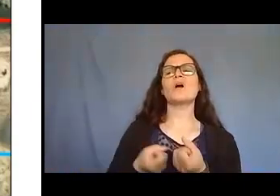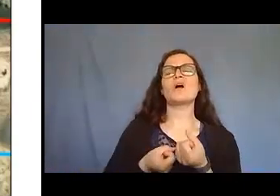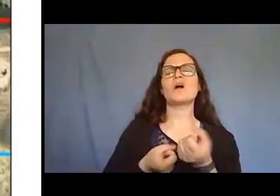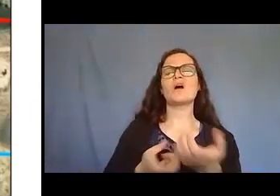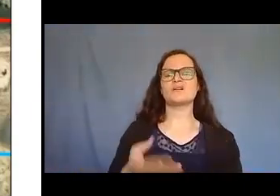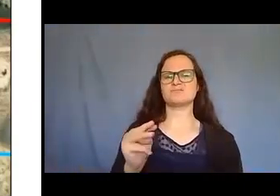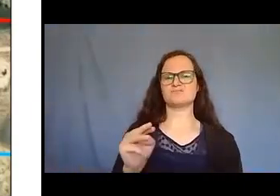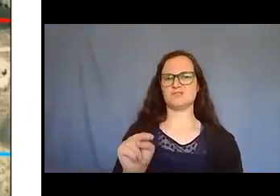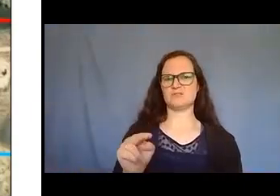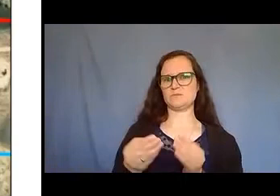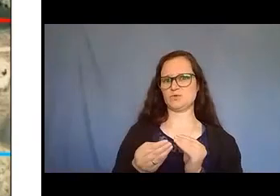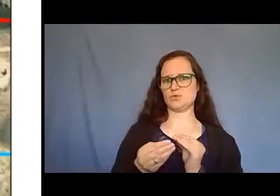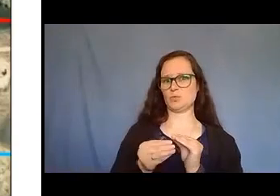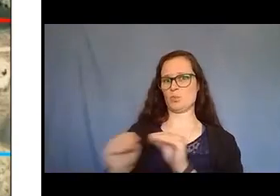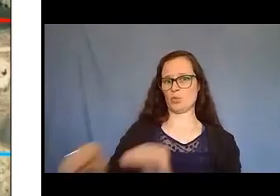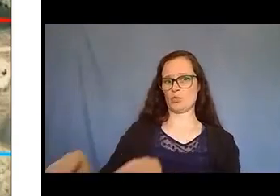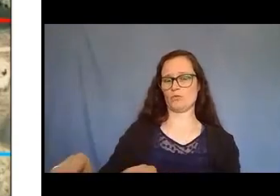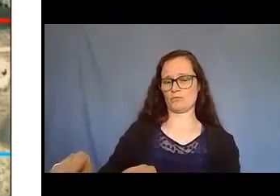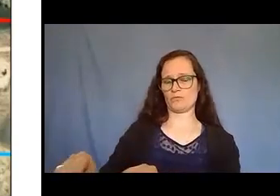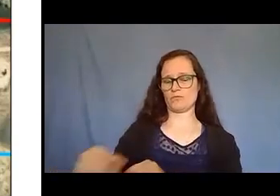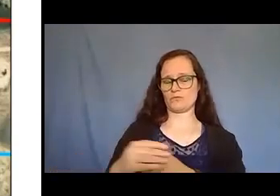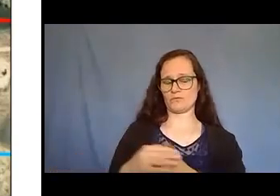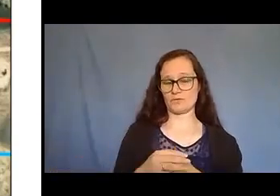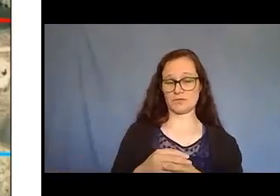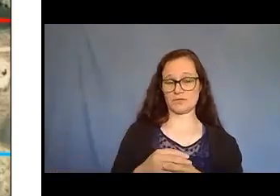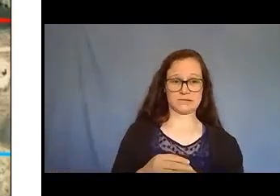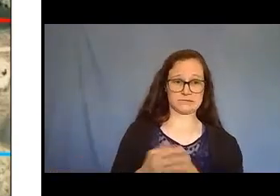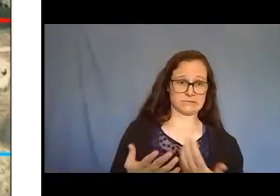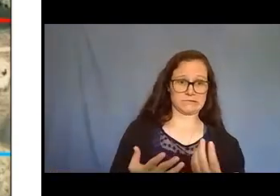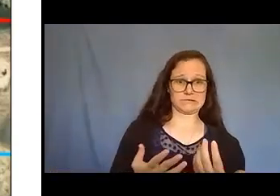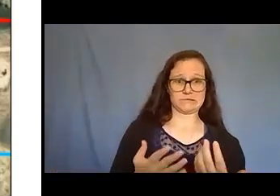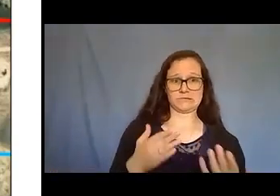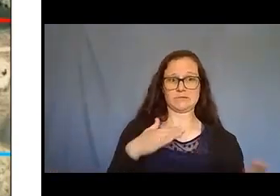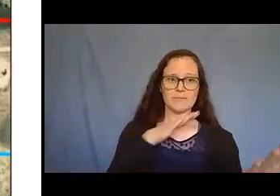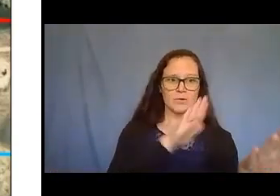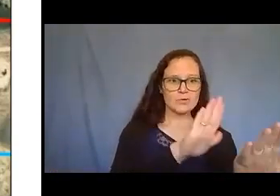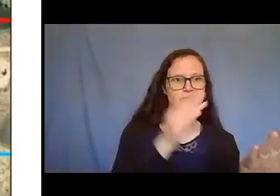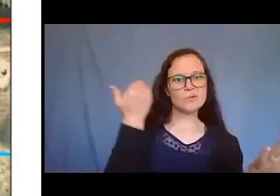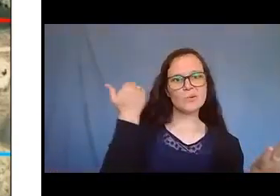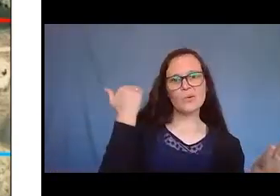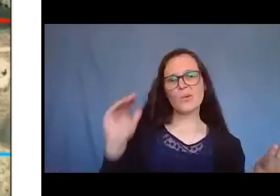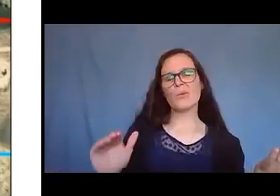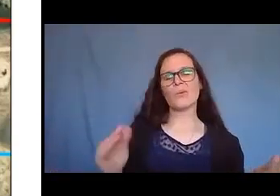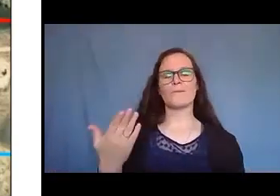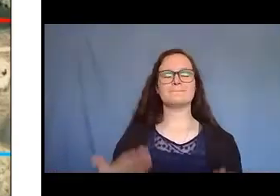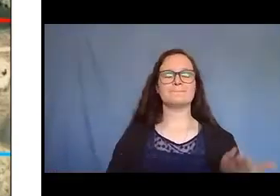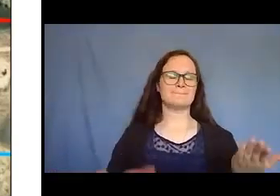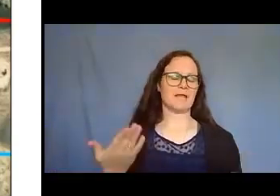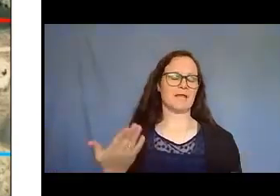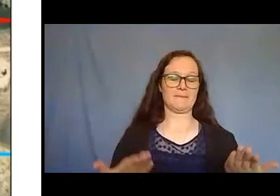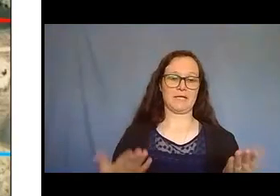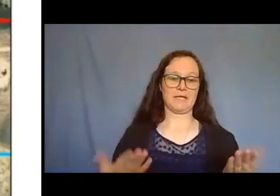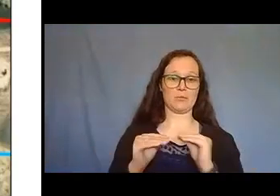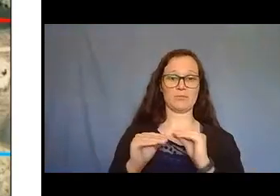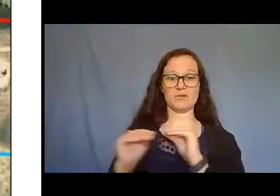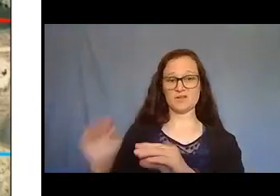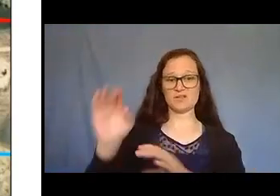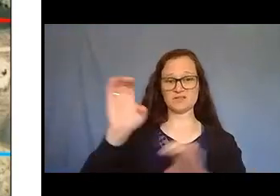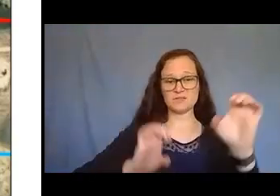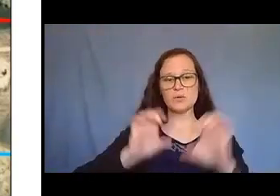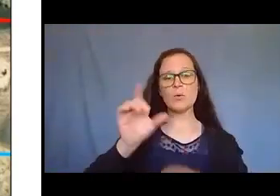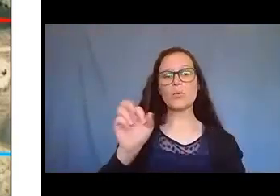clear on what direction we'll take there. We might do some kind of a batch mobility experiment or a sequential